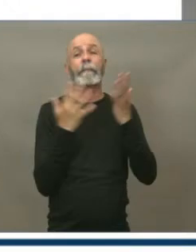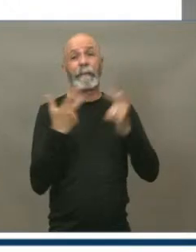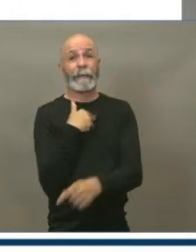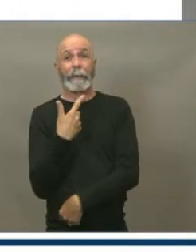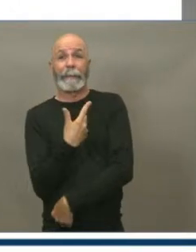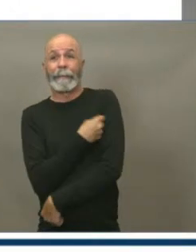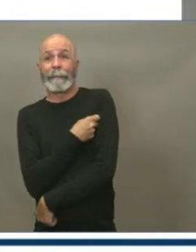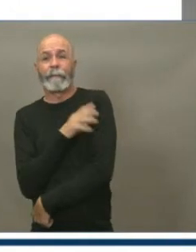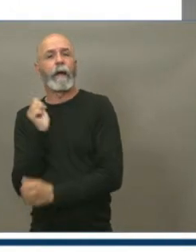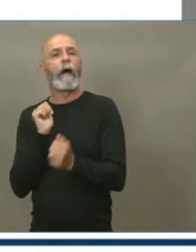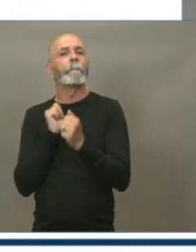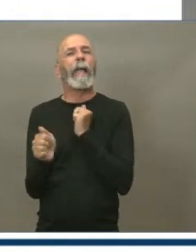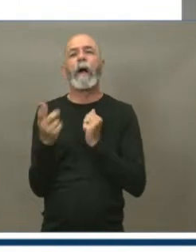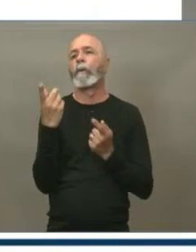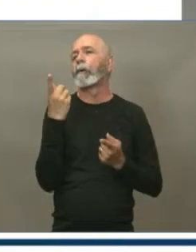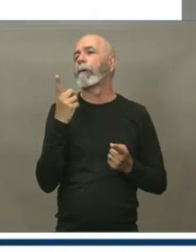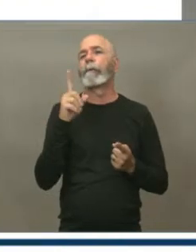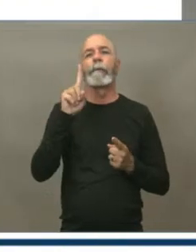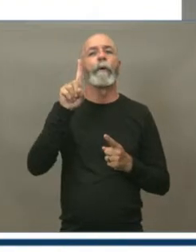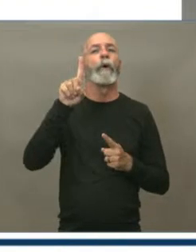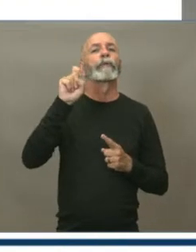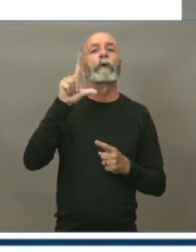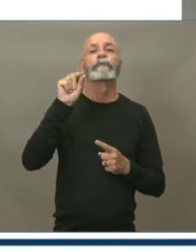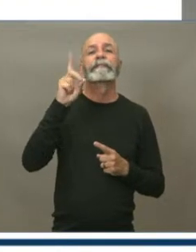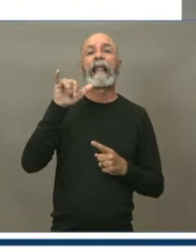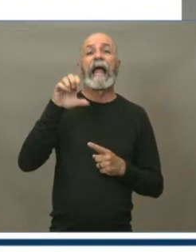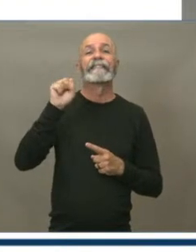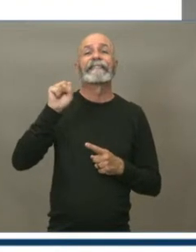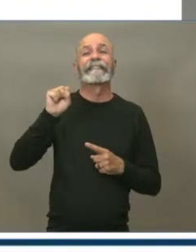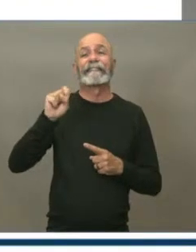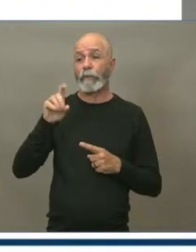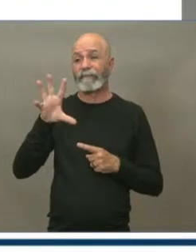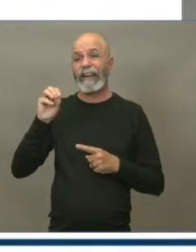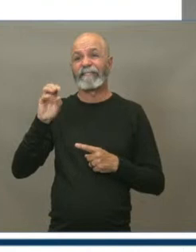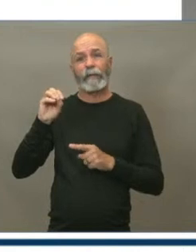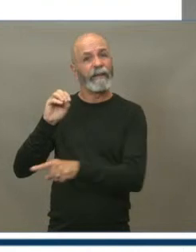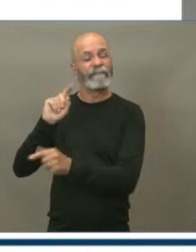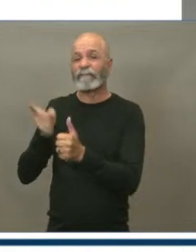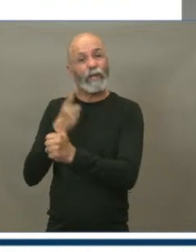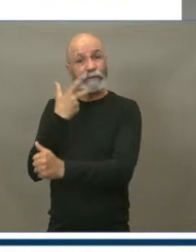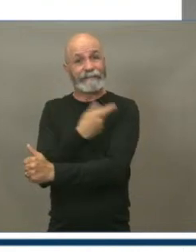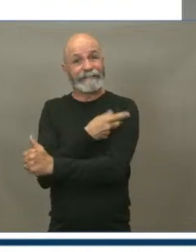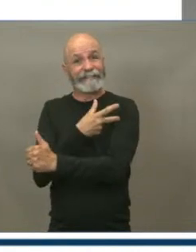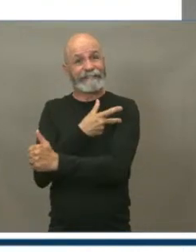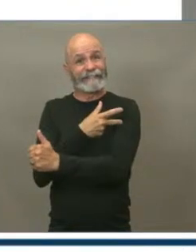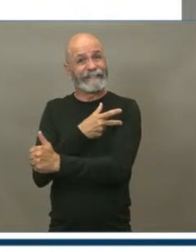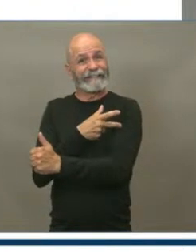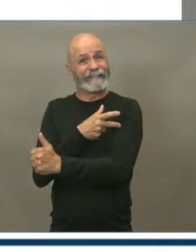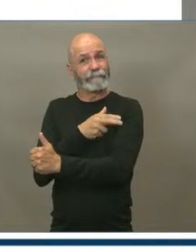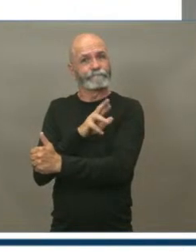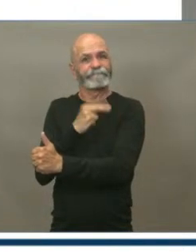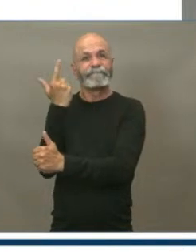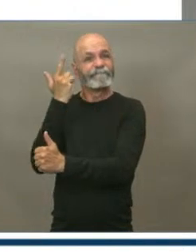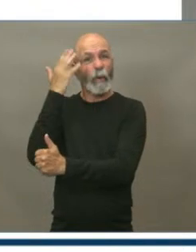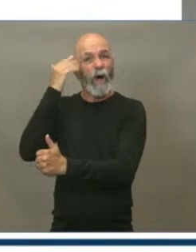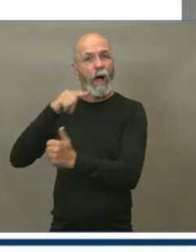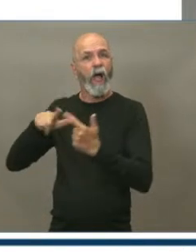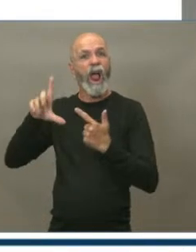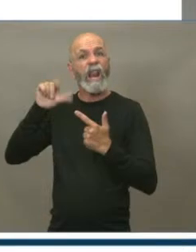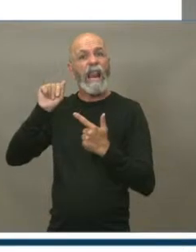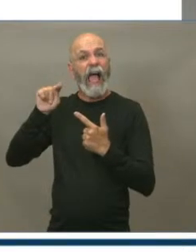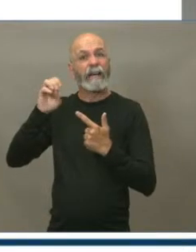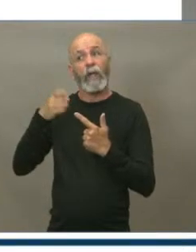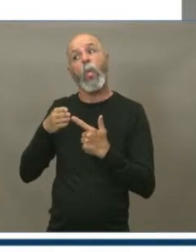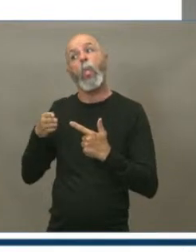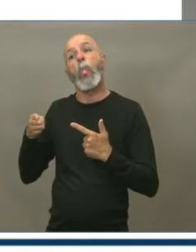not, you still get a very good immune response. In fact, there's growing evidence that the longer the interval between each dose of vaccine,